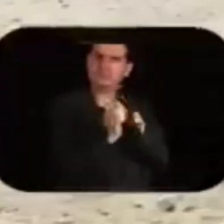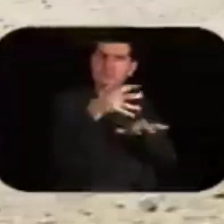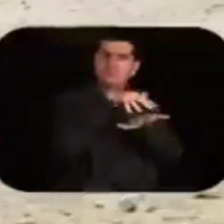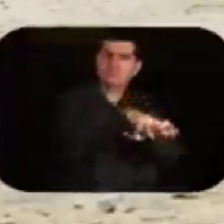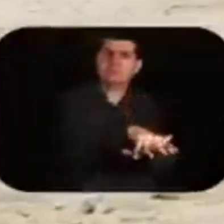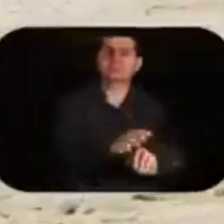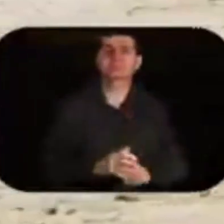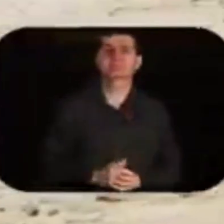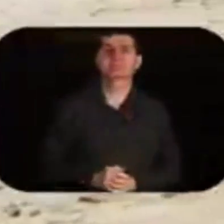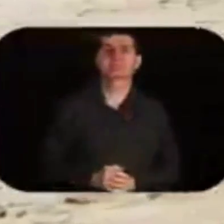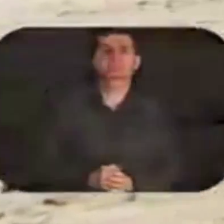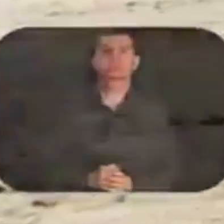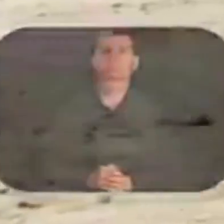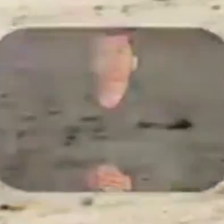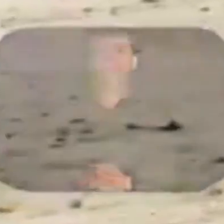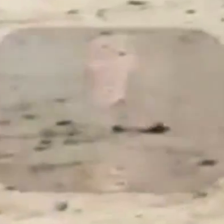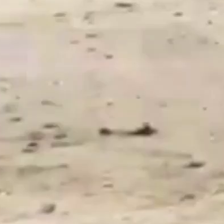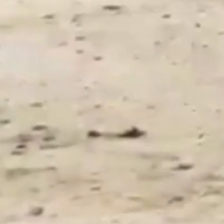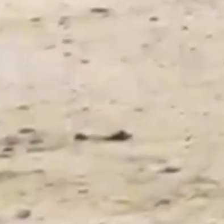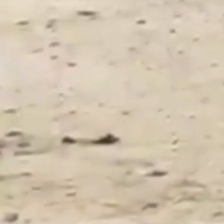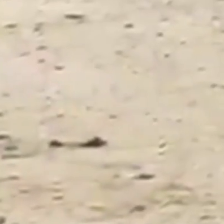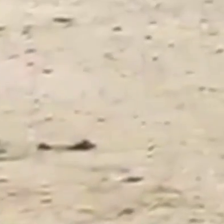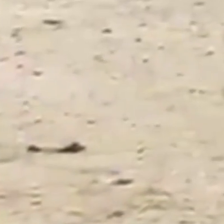be integrated into society.